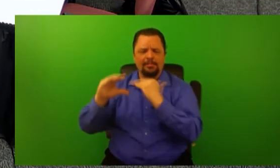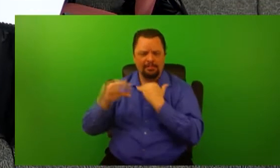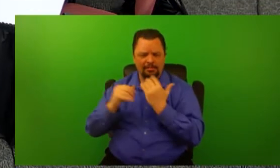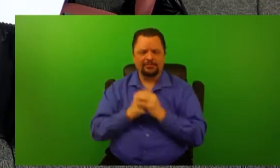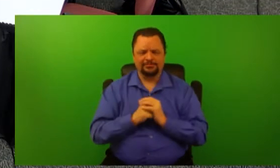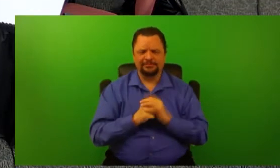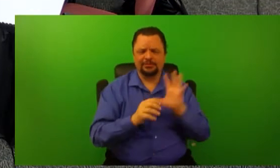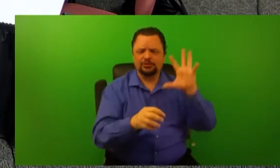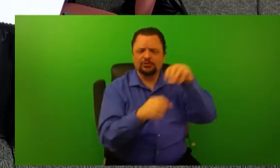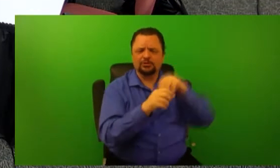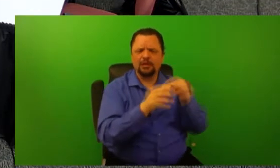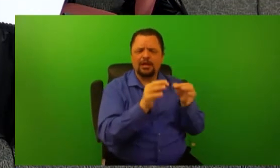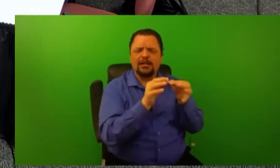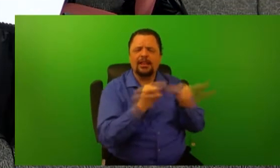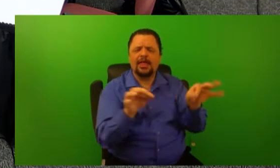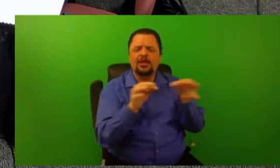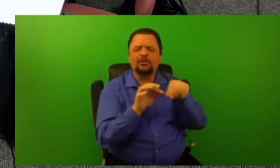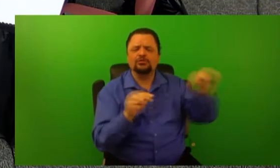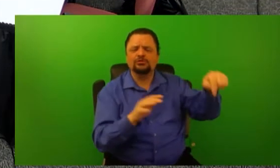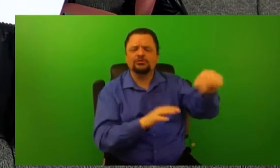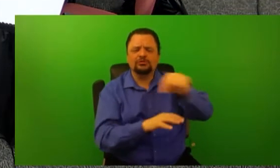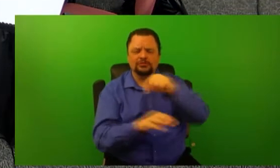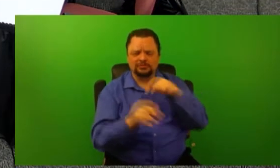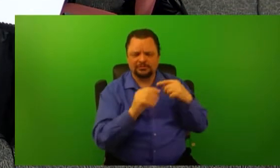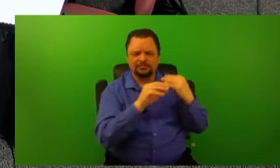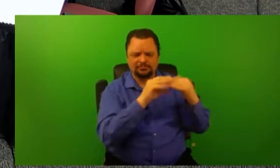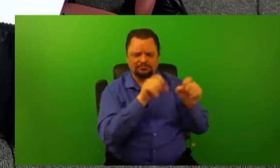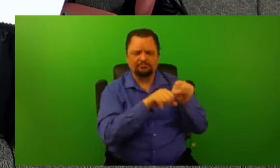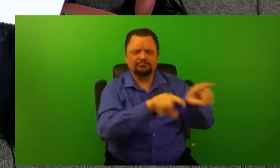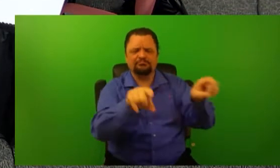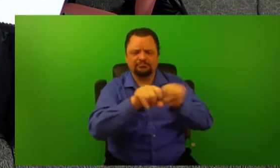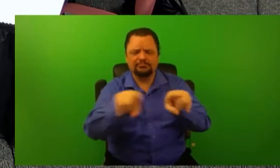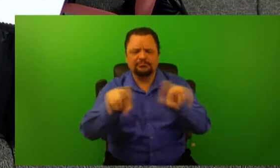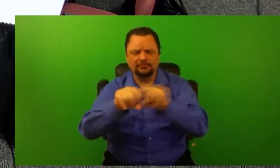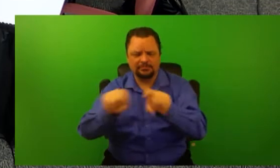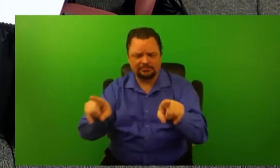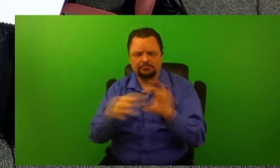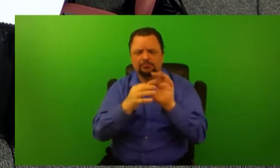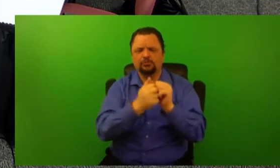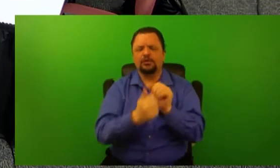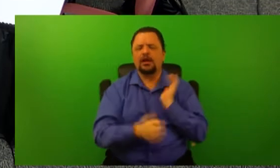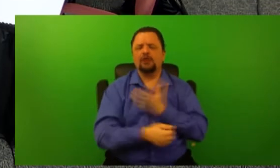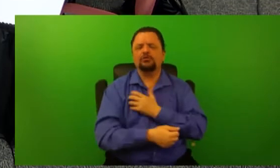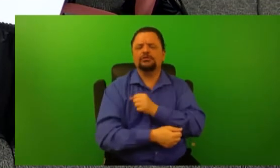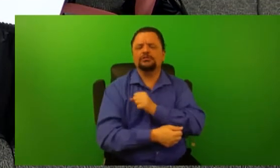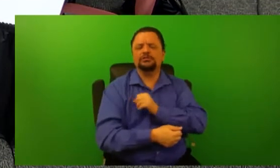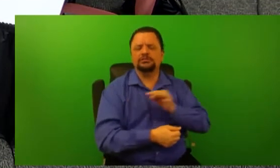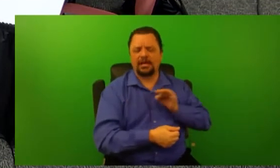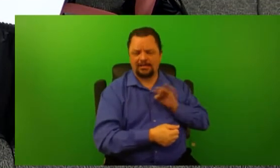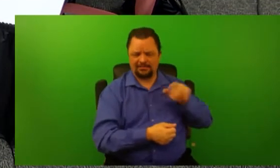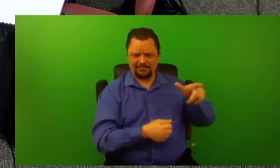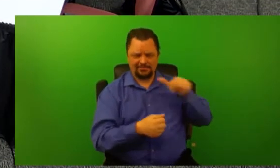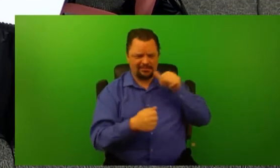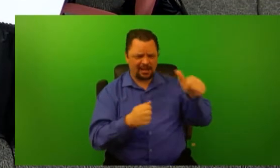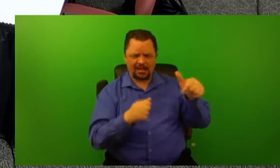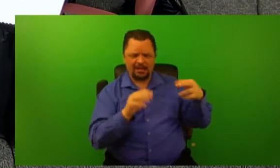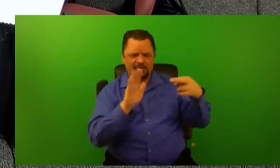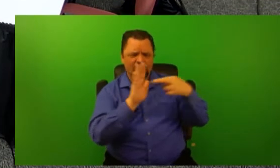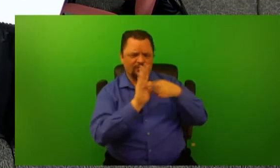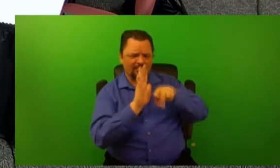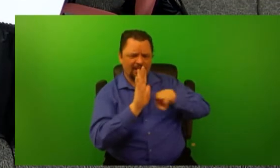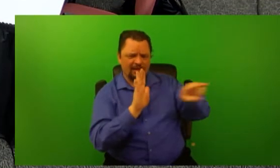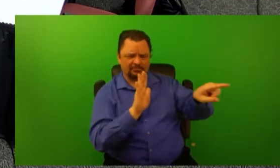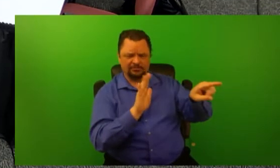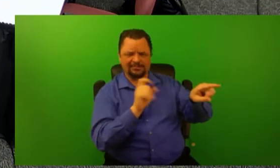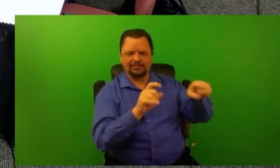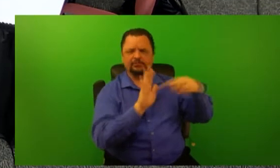in our response to reflect that answer being provided by our staff does not reflect the Board of Health, but is rather being provided by El